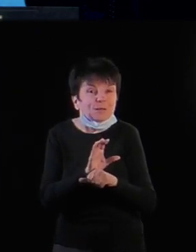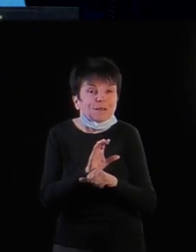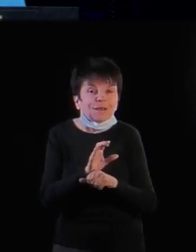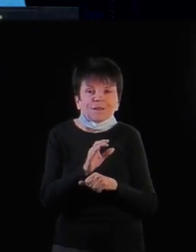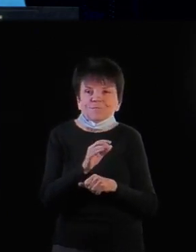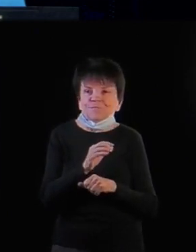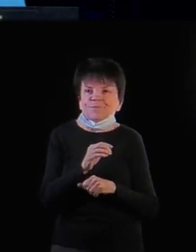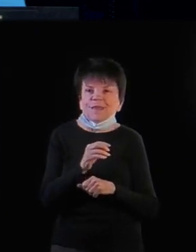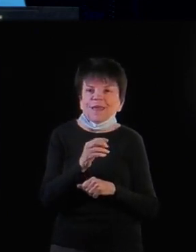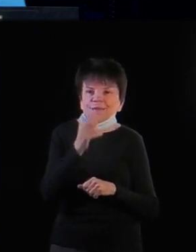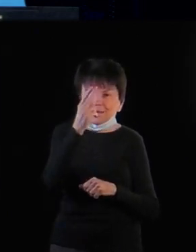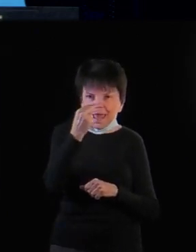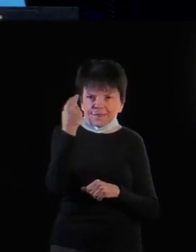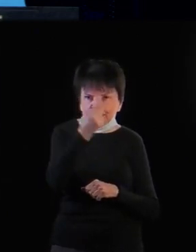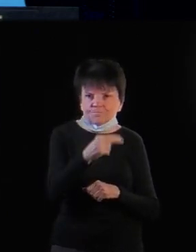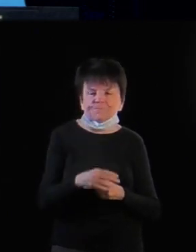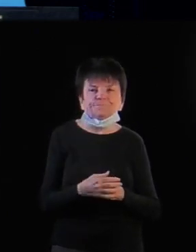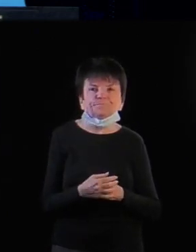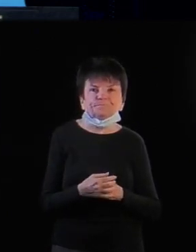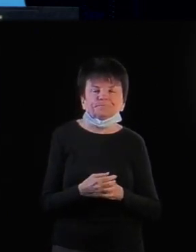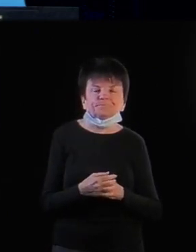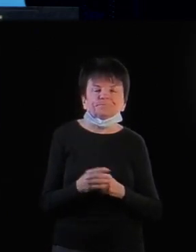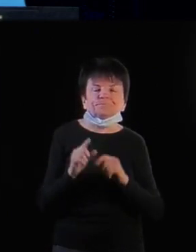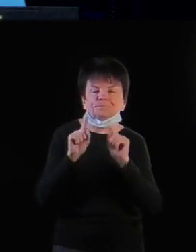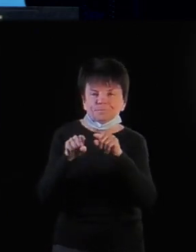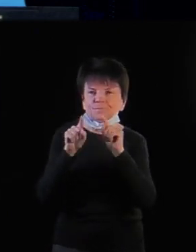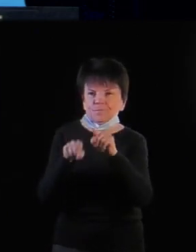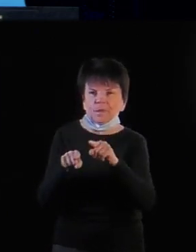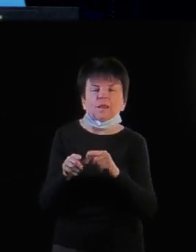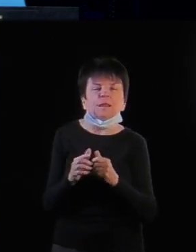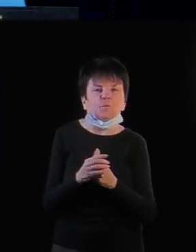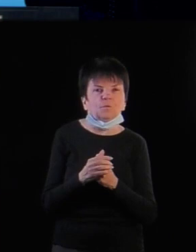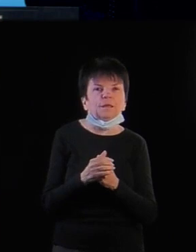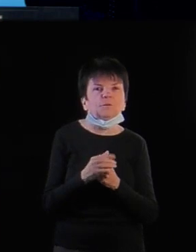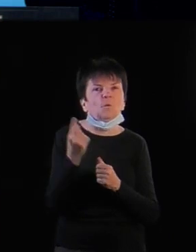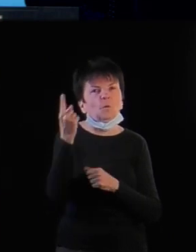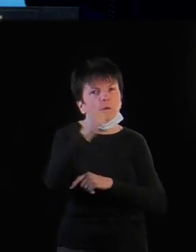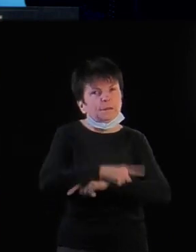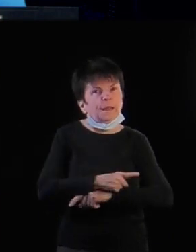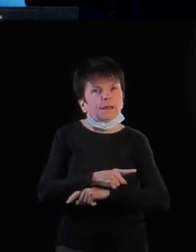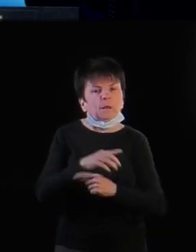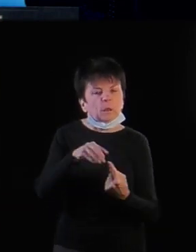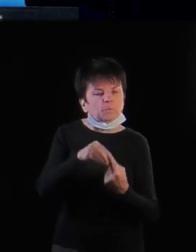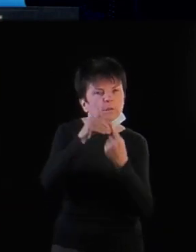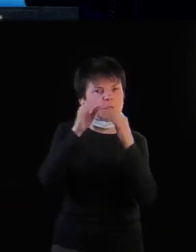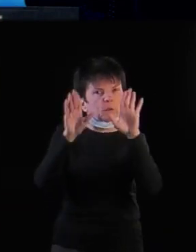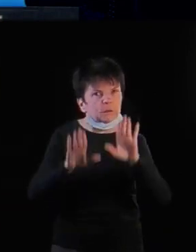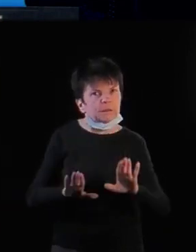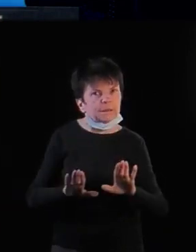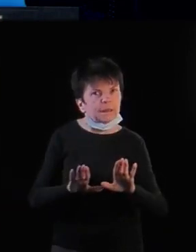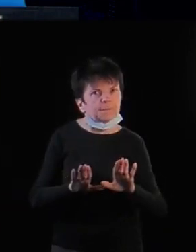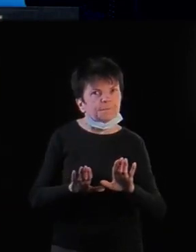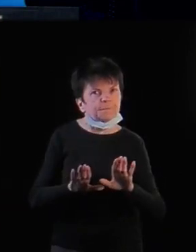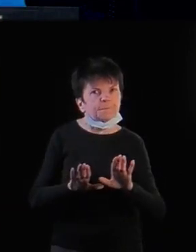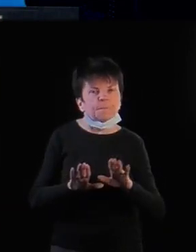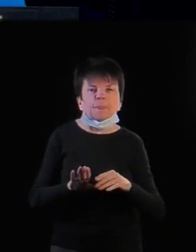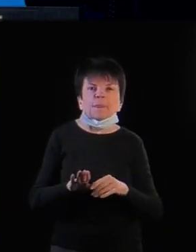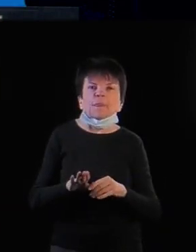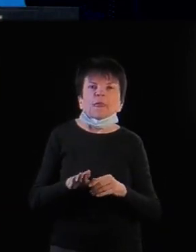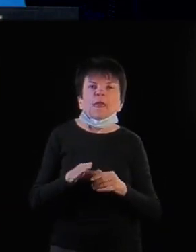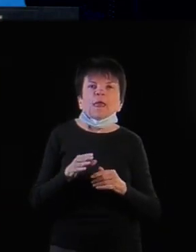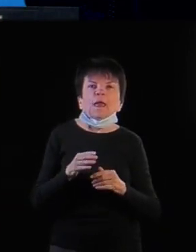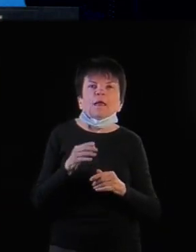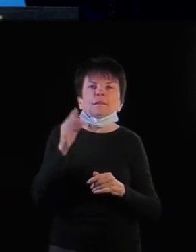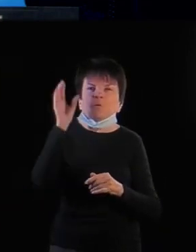church. And so they went into this Catholic church one day on this particular Sunday, and they